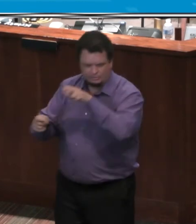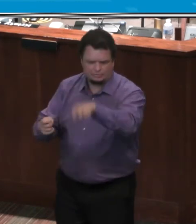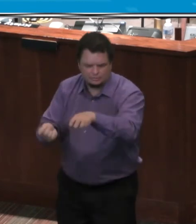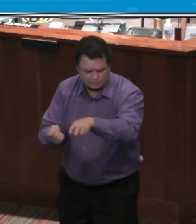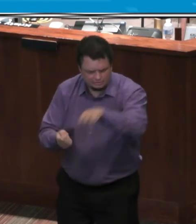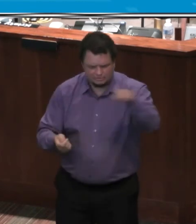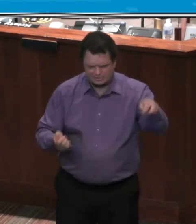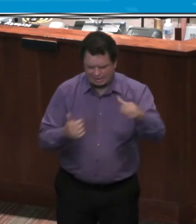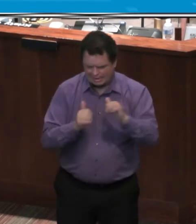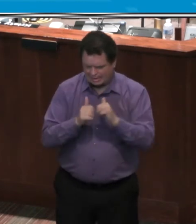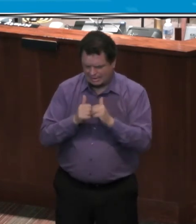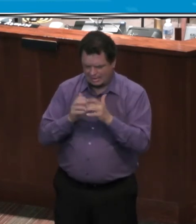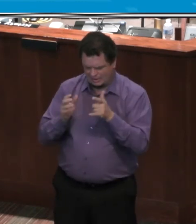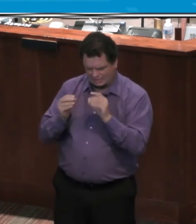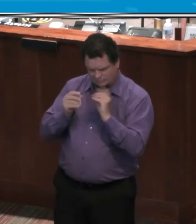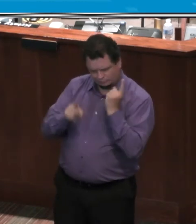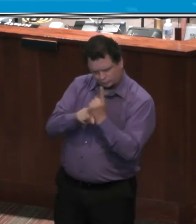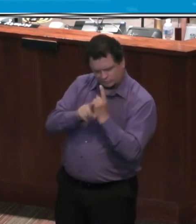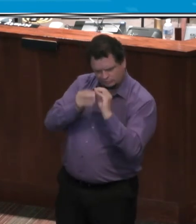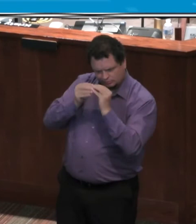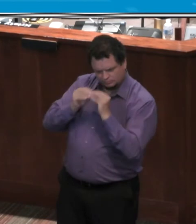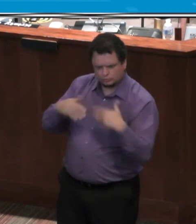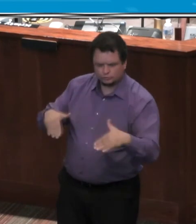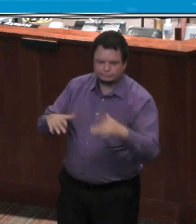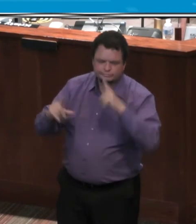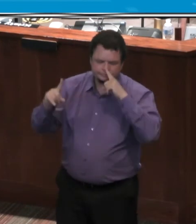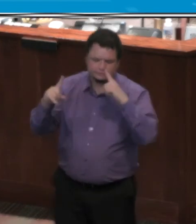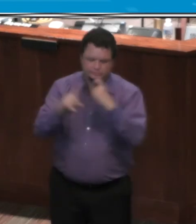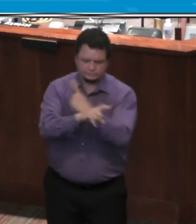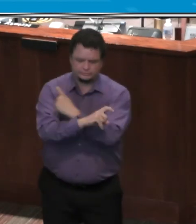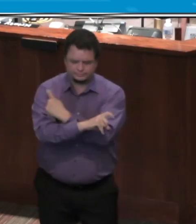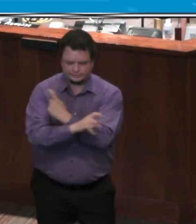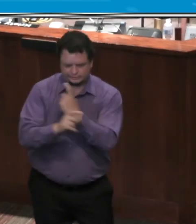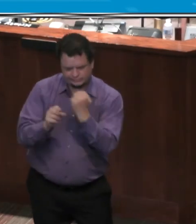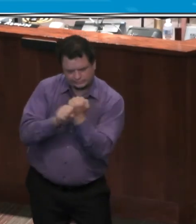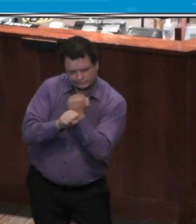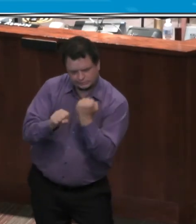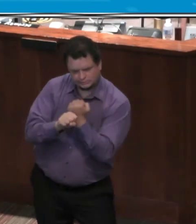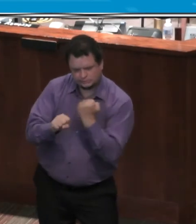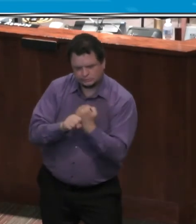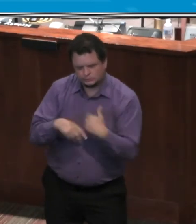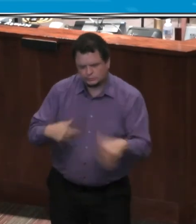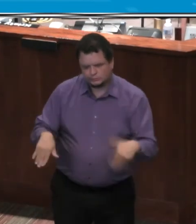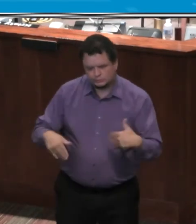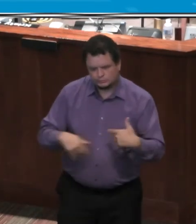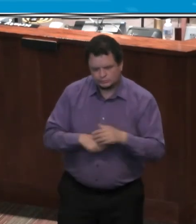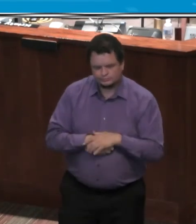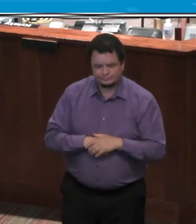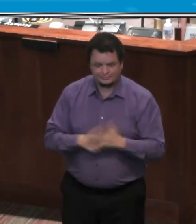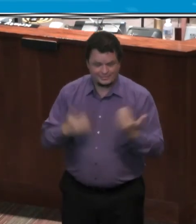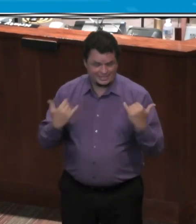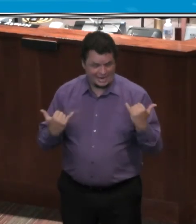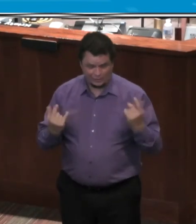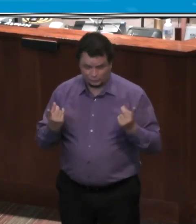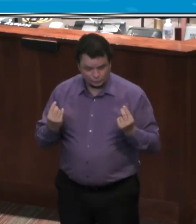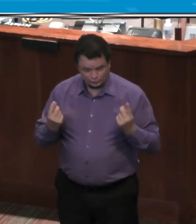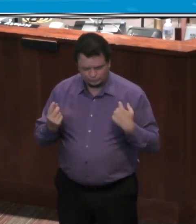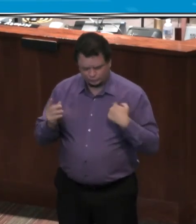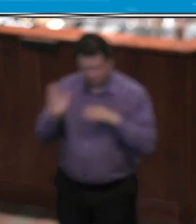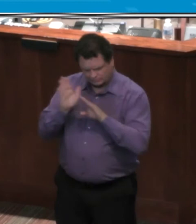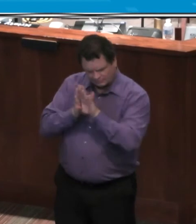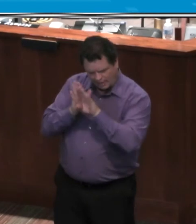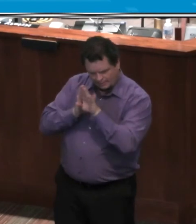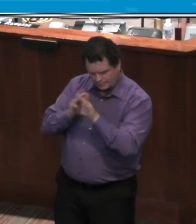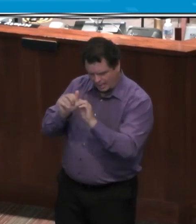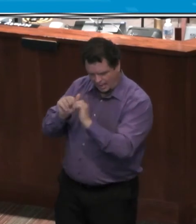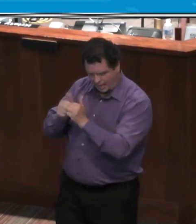in having data and analytics in office, where we are developing MOUs across the community to be able to compile